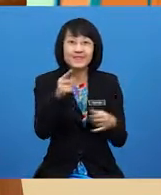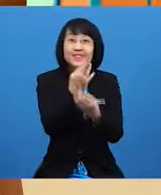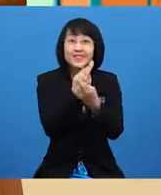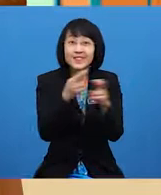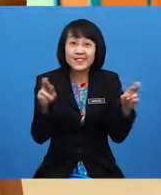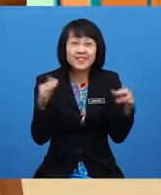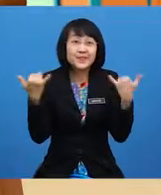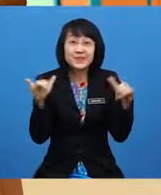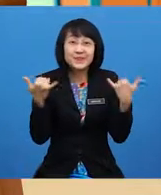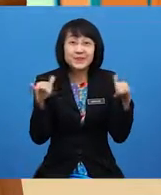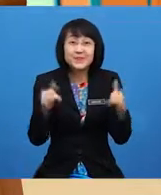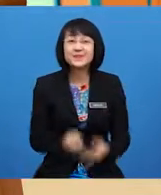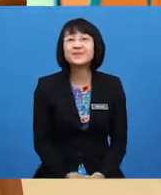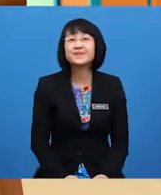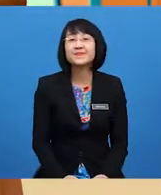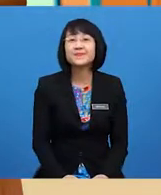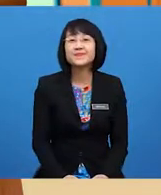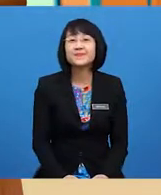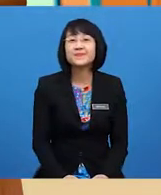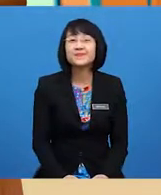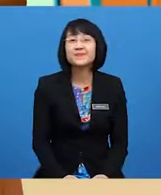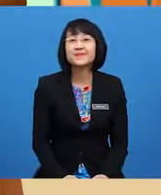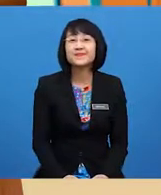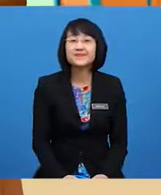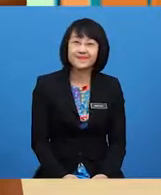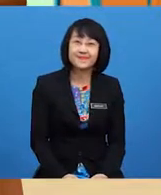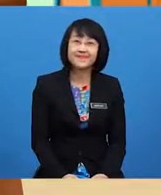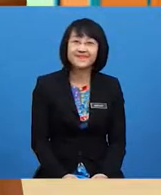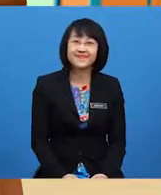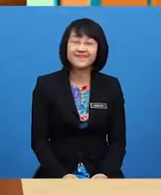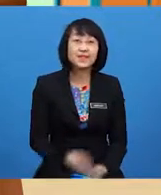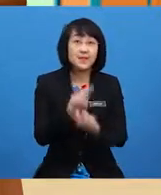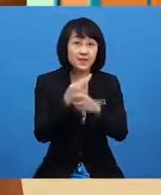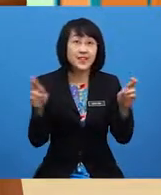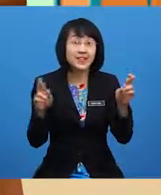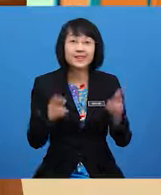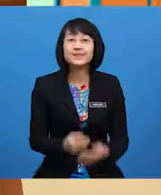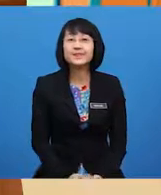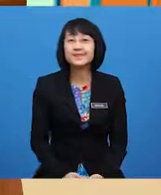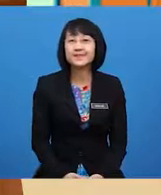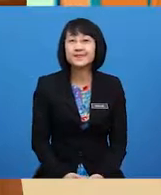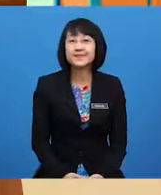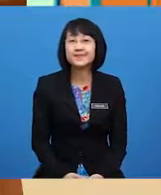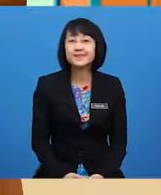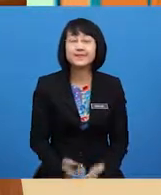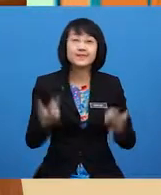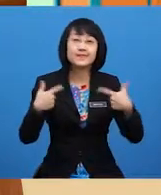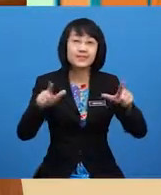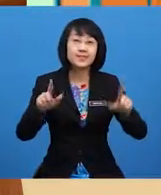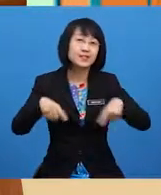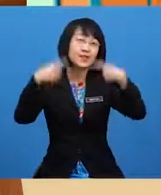to play? Ooh, put on your game hat. So, are you ready? Let's go.